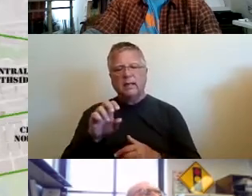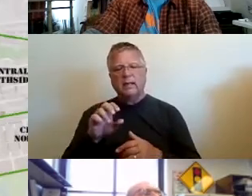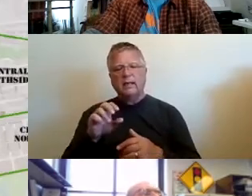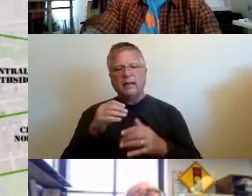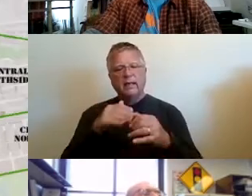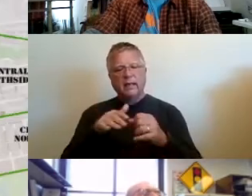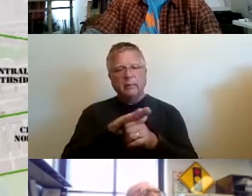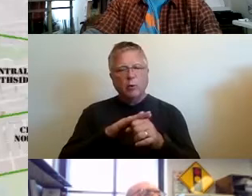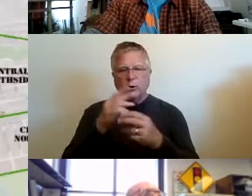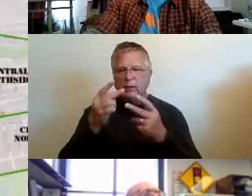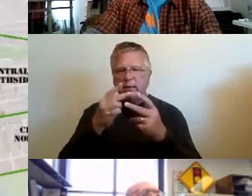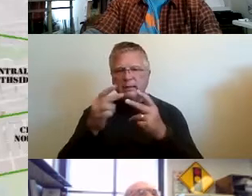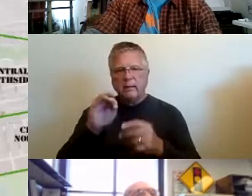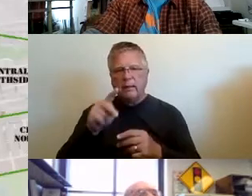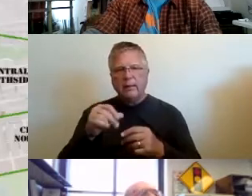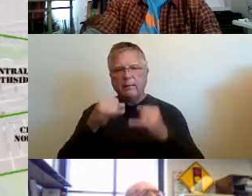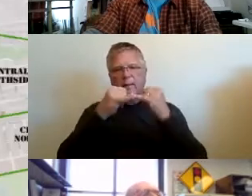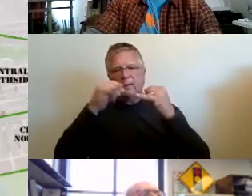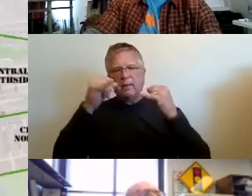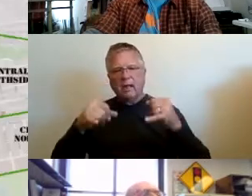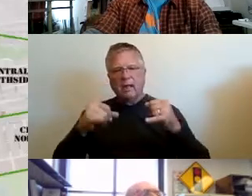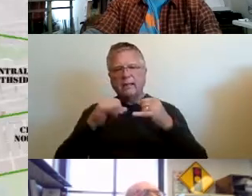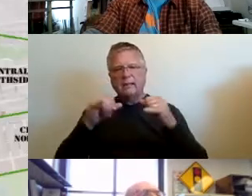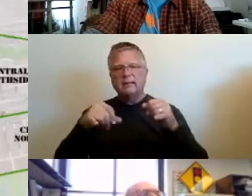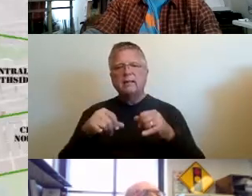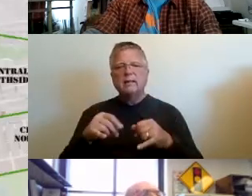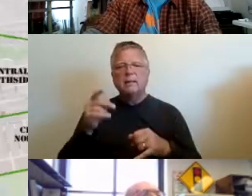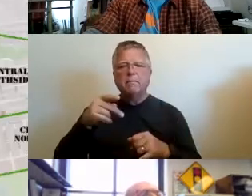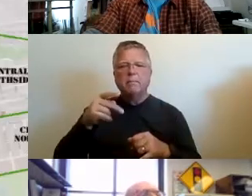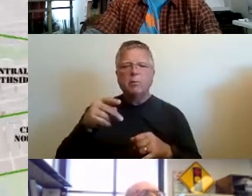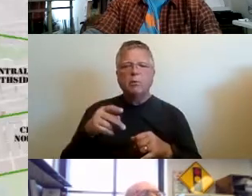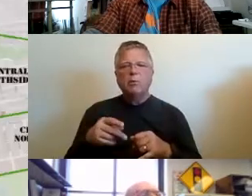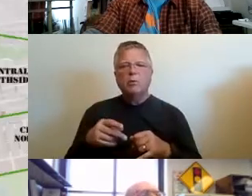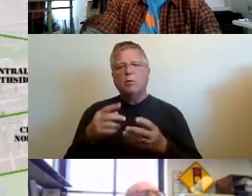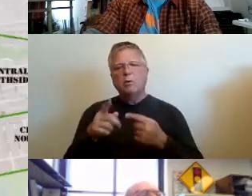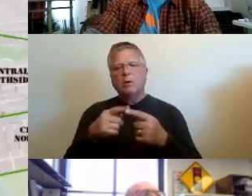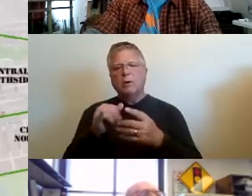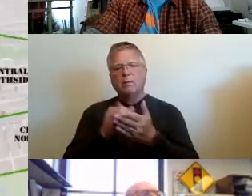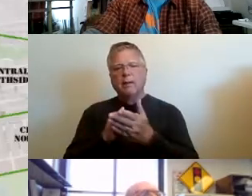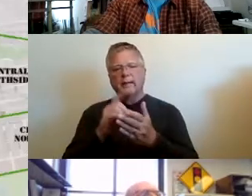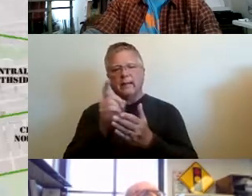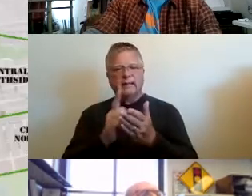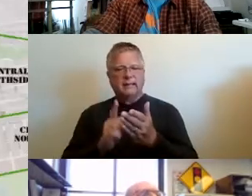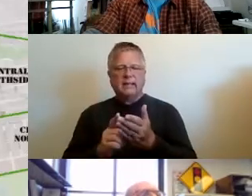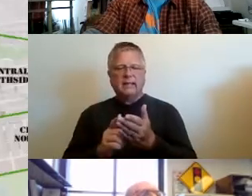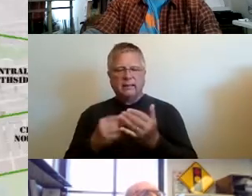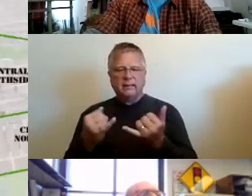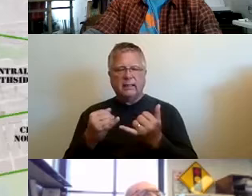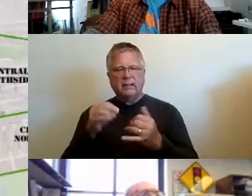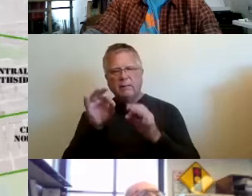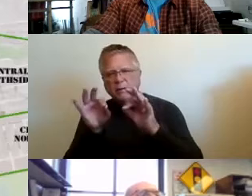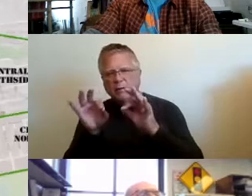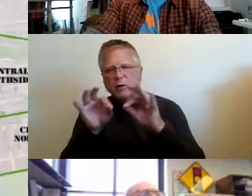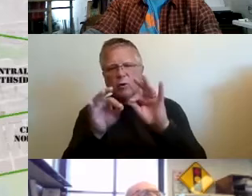map. Those lines are the proposed corridor that we will talk in detail in the design today. And if you look at